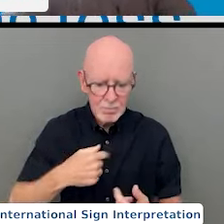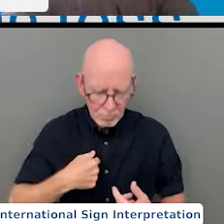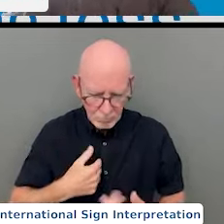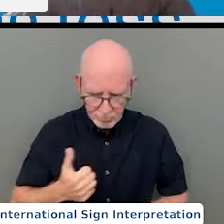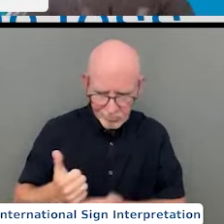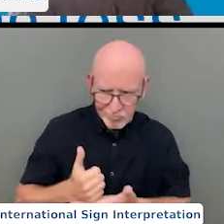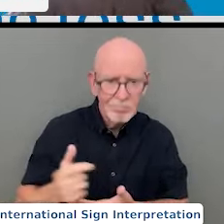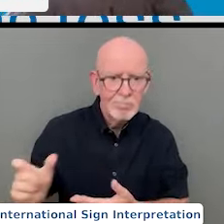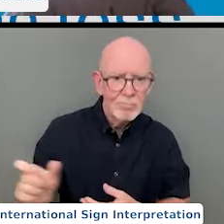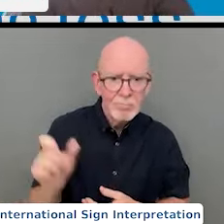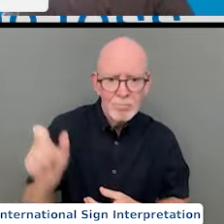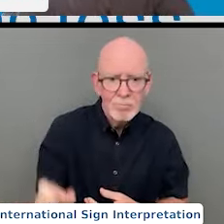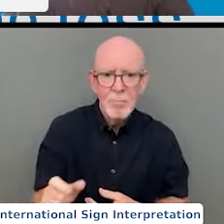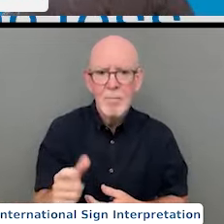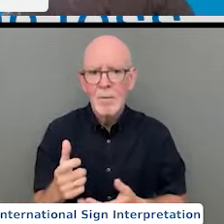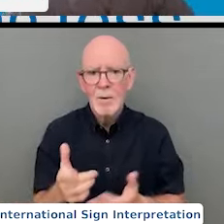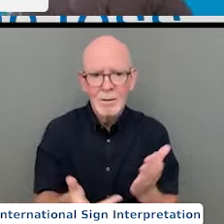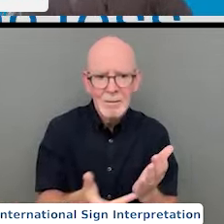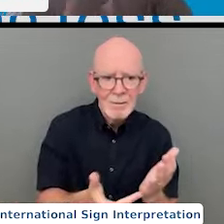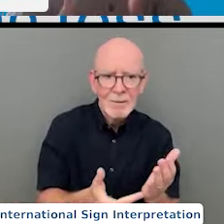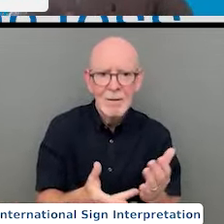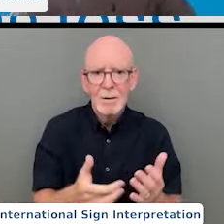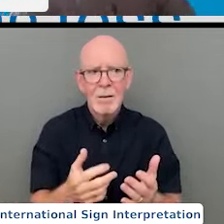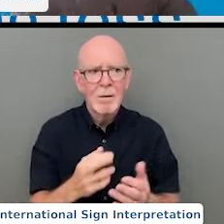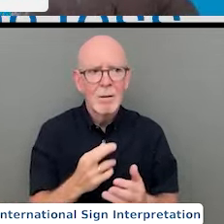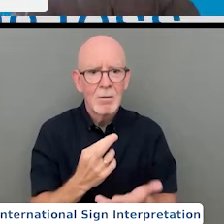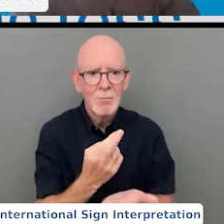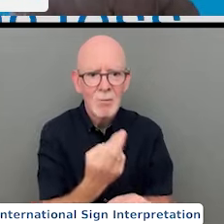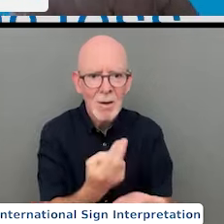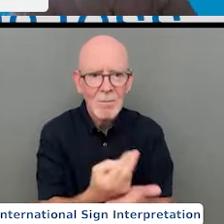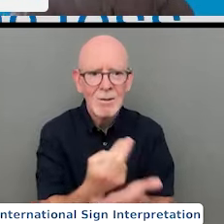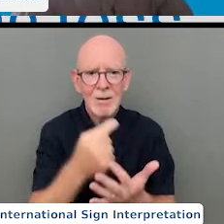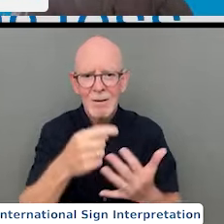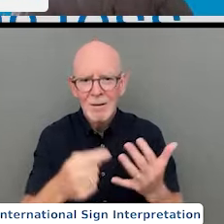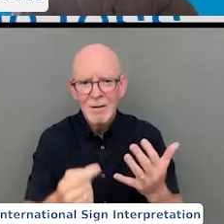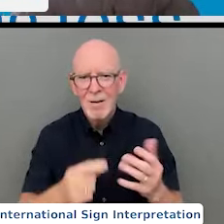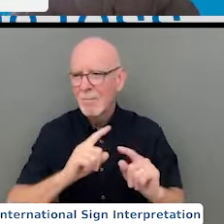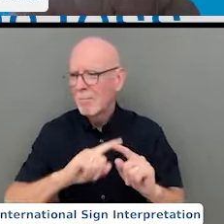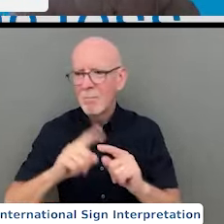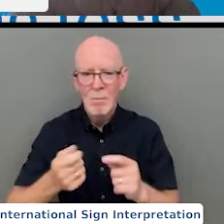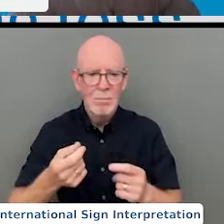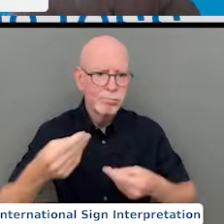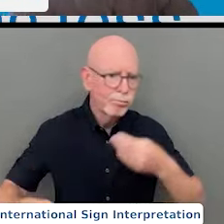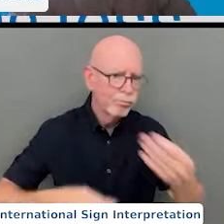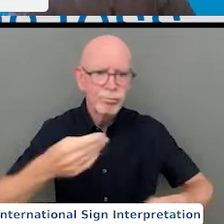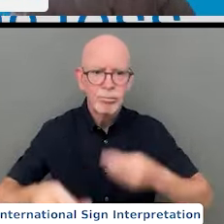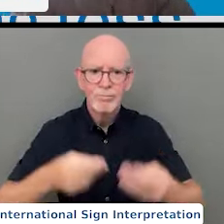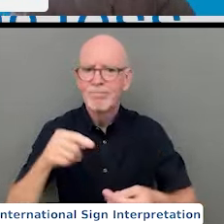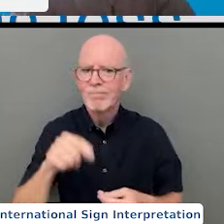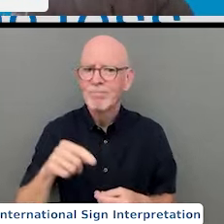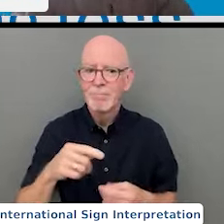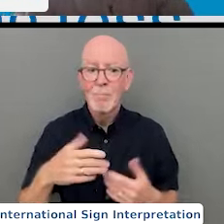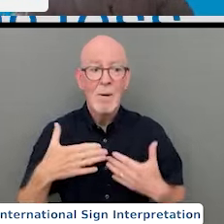They spend more because of disability-specific expenses, such as personal assistance, assistive